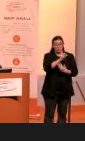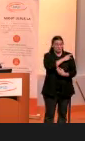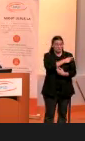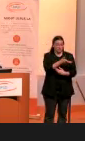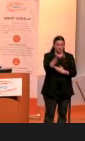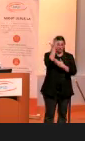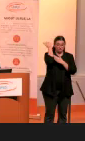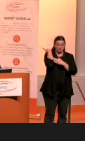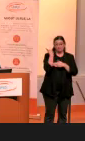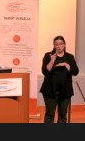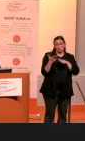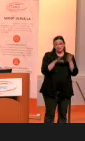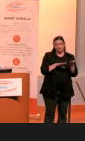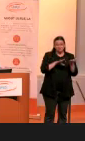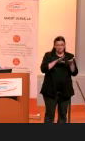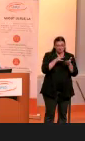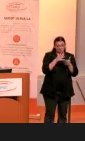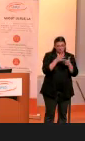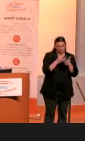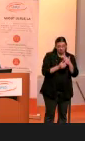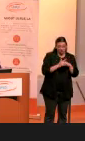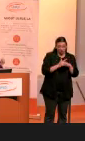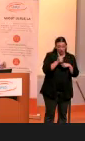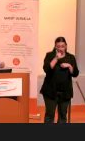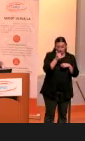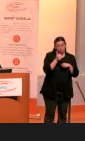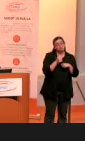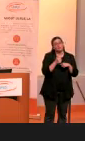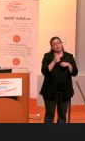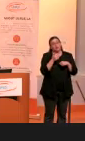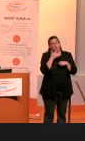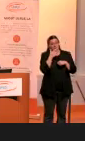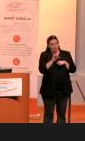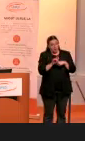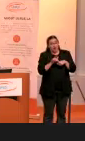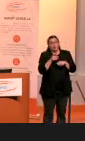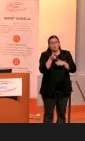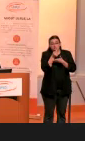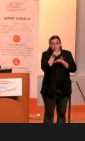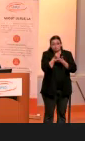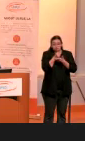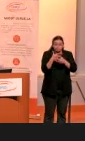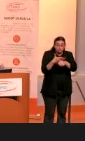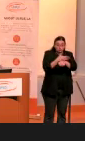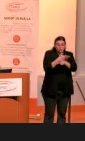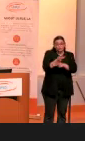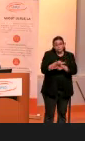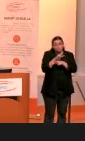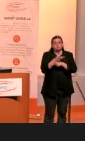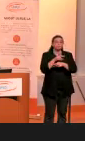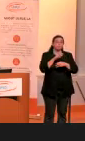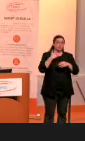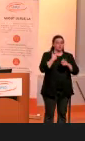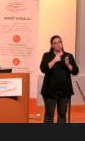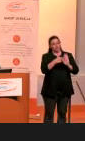than patients of the same age in the general population. And fortunately, as our treatments have gotten better, as we've gotten better at diagnosing